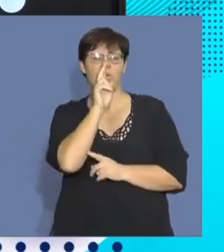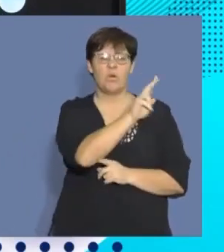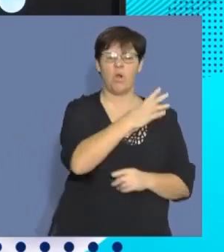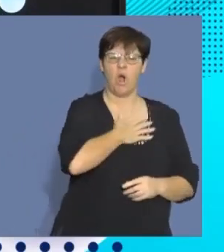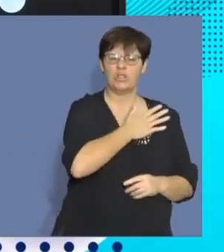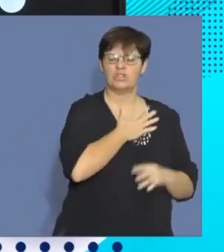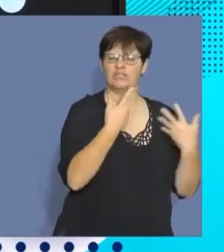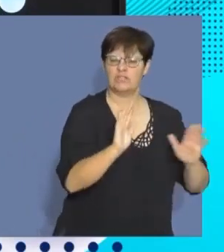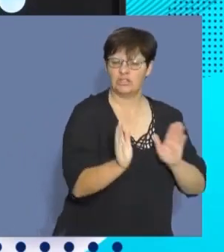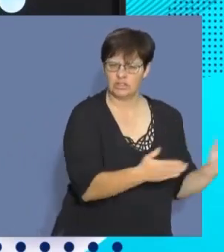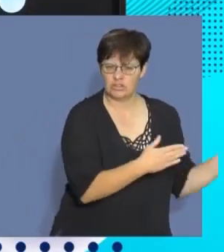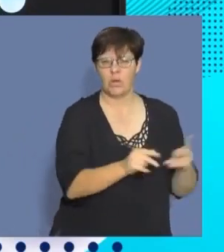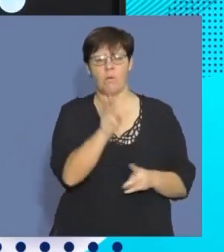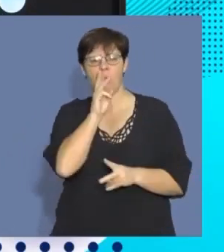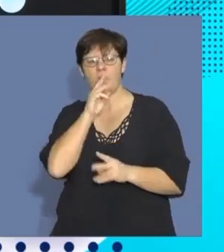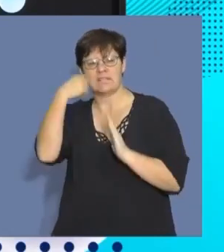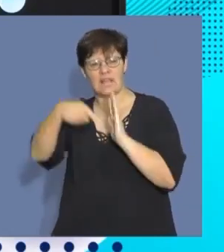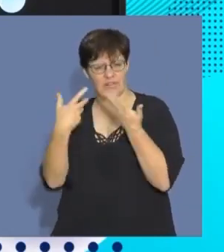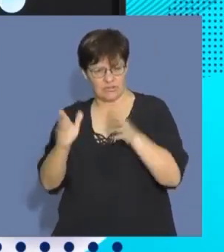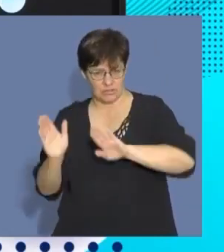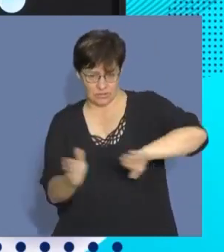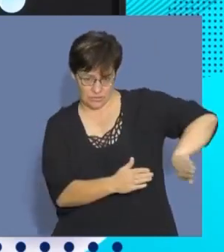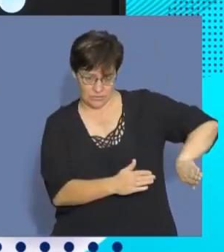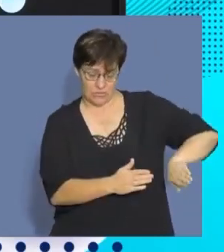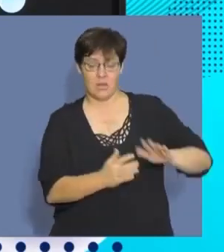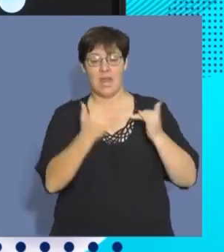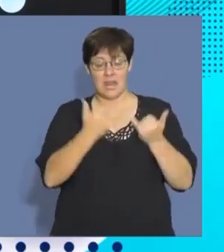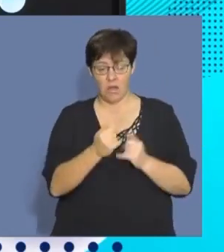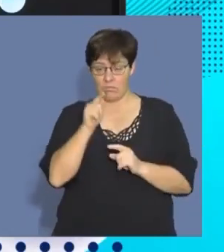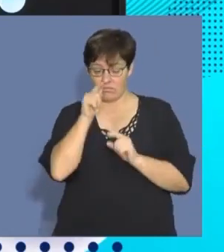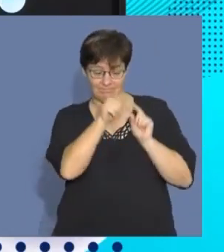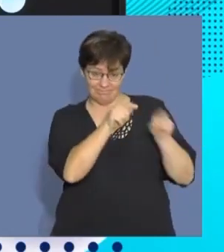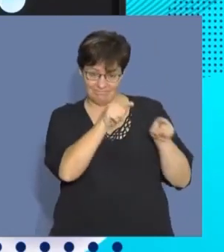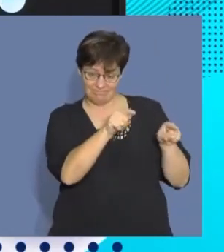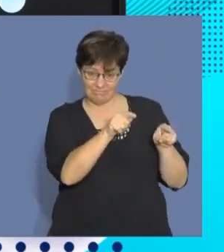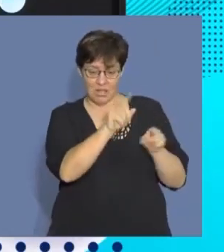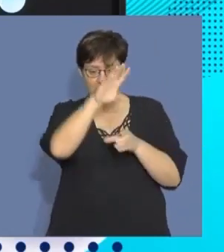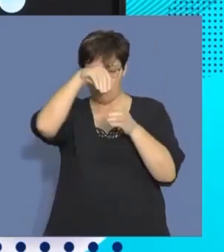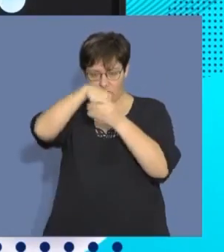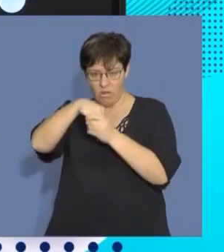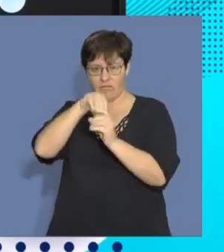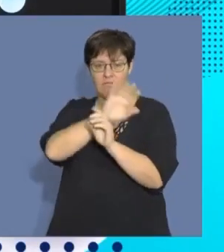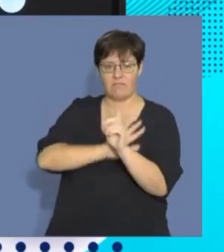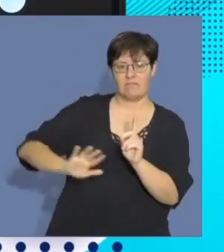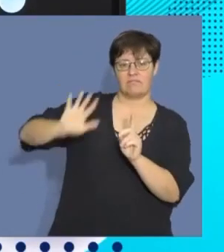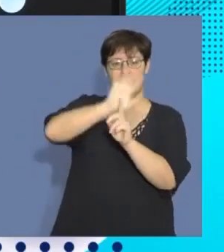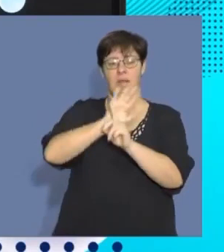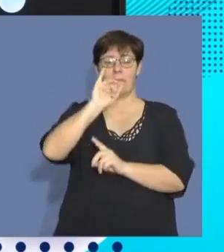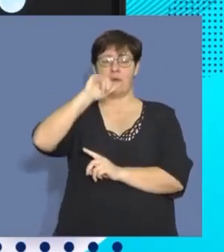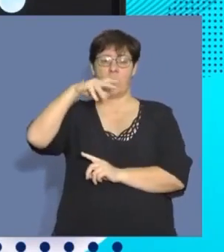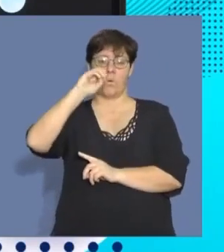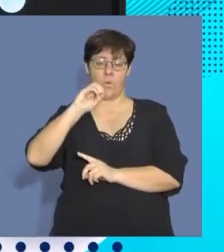oxygen cycle as well as the water cycle. It's important that we understand the context of these in the biosphere and in the